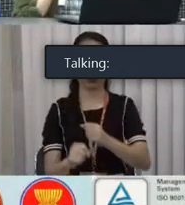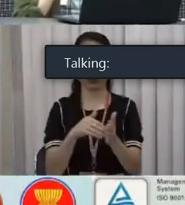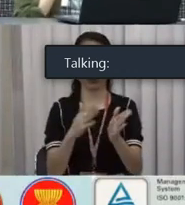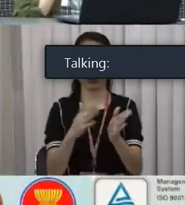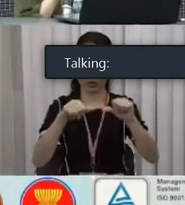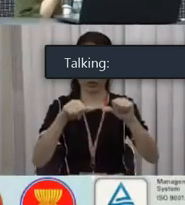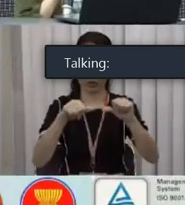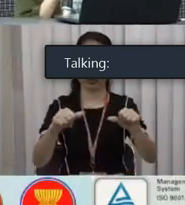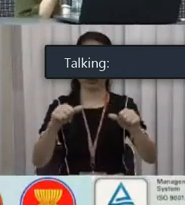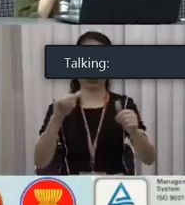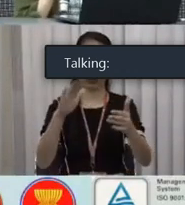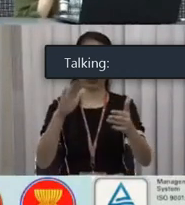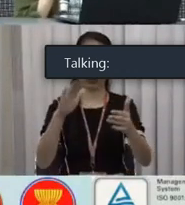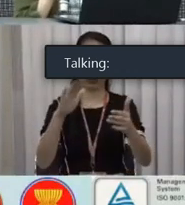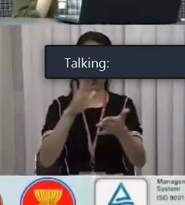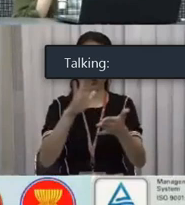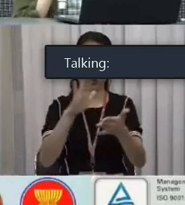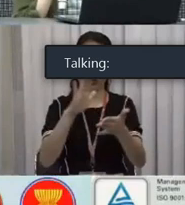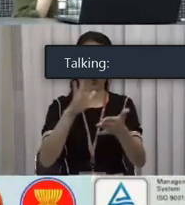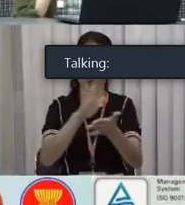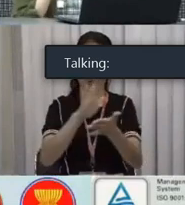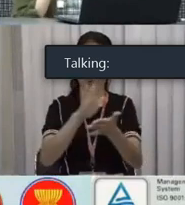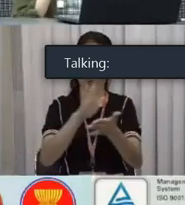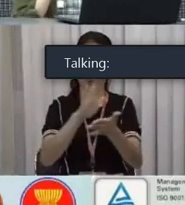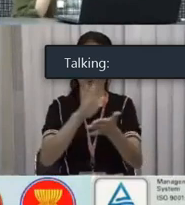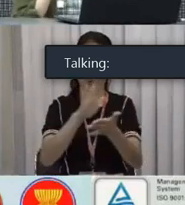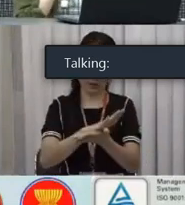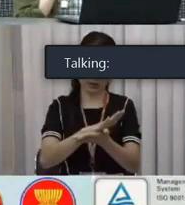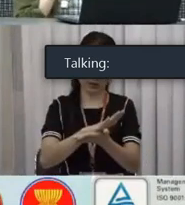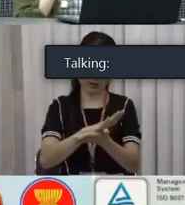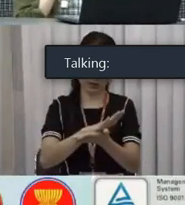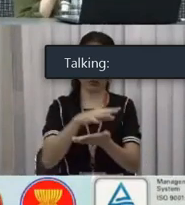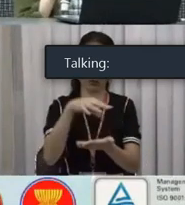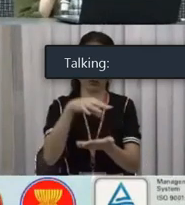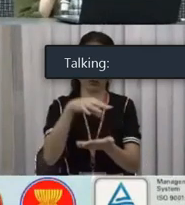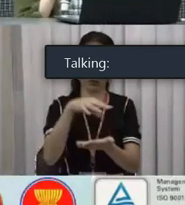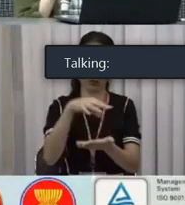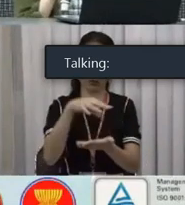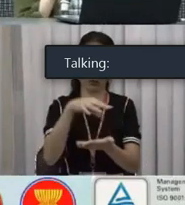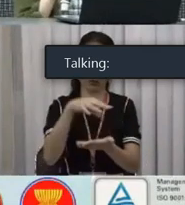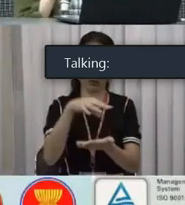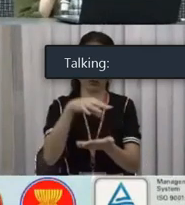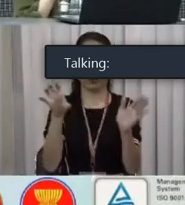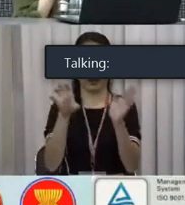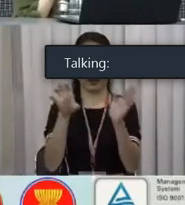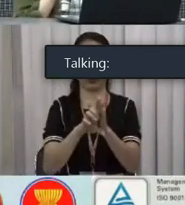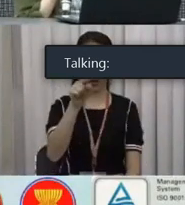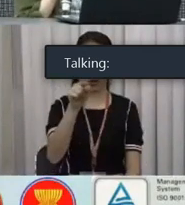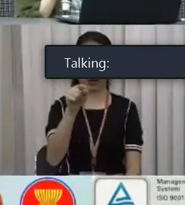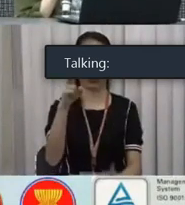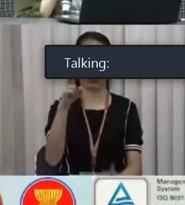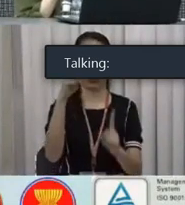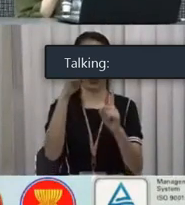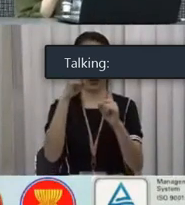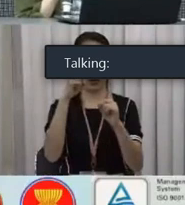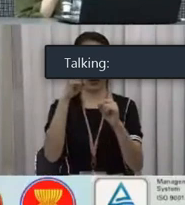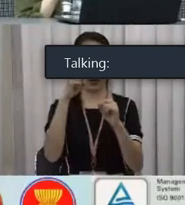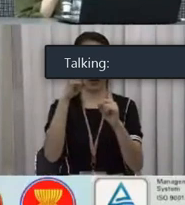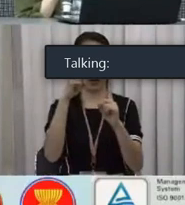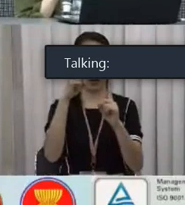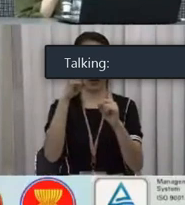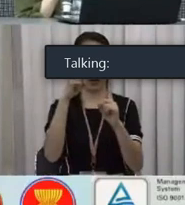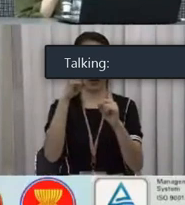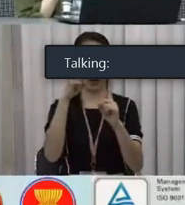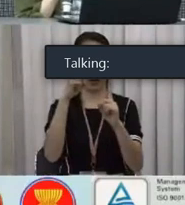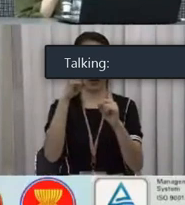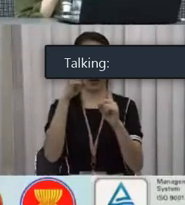to augment their family's income. So, kanisya, for example, si CTU imong employer, 60% ana is